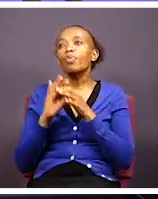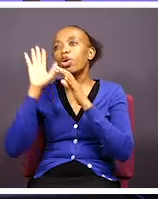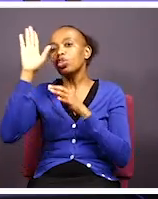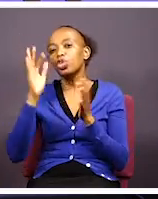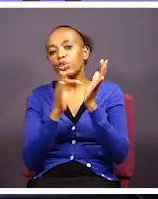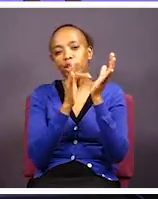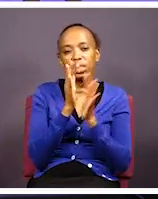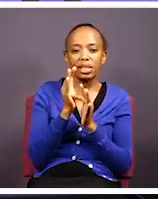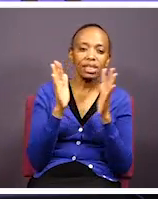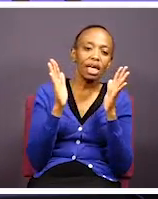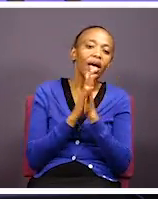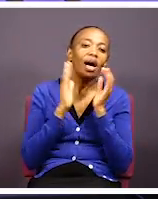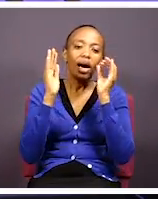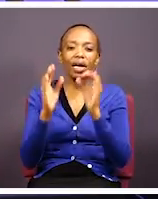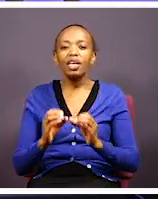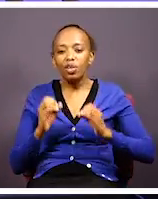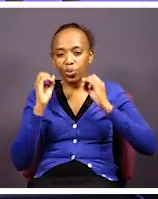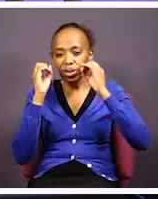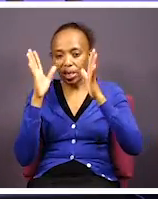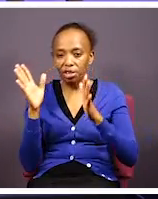jesus hallelujah